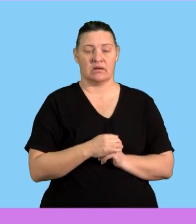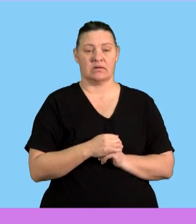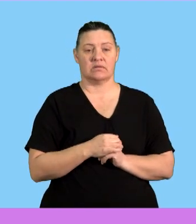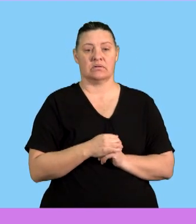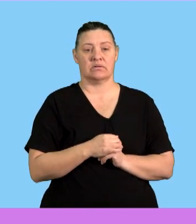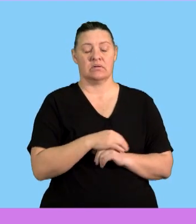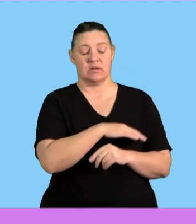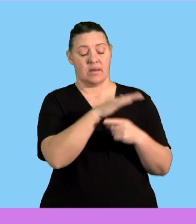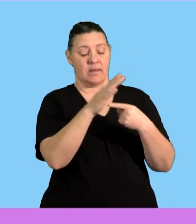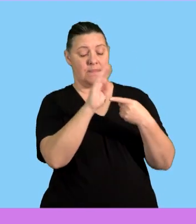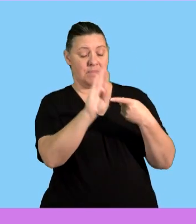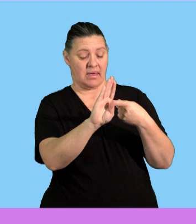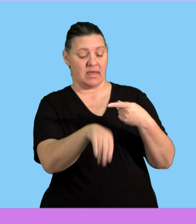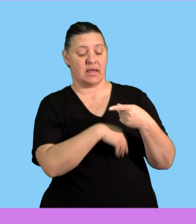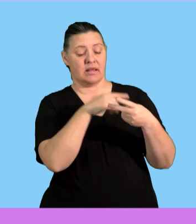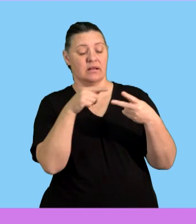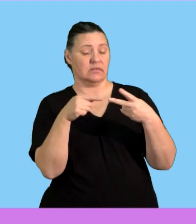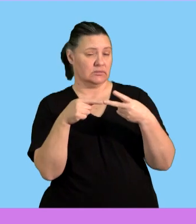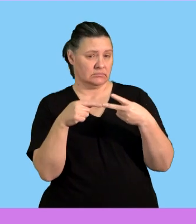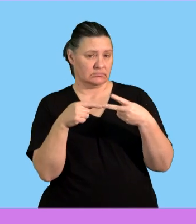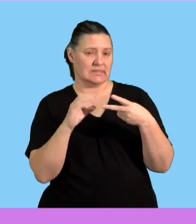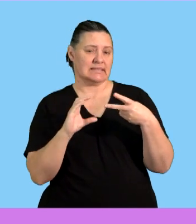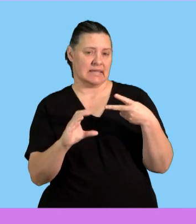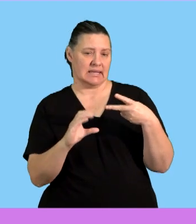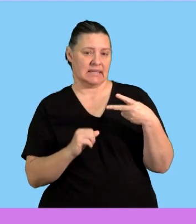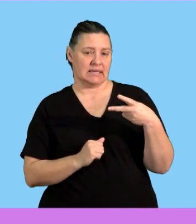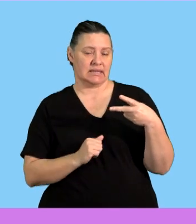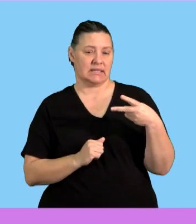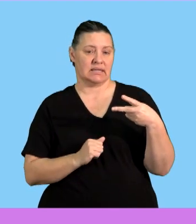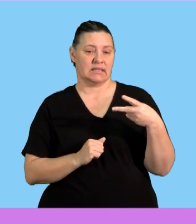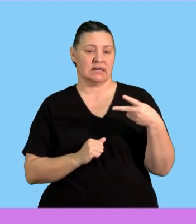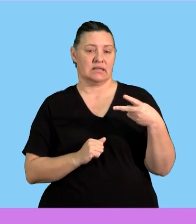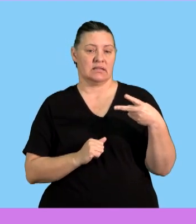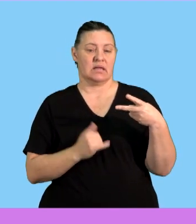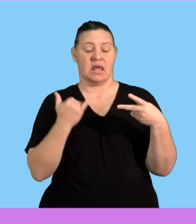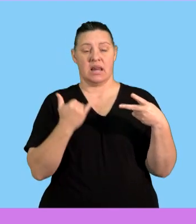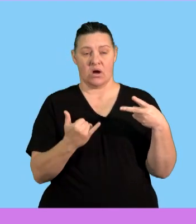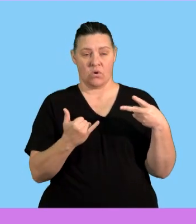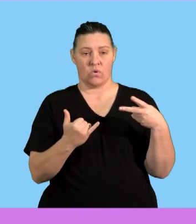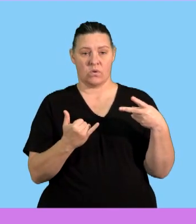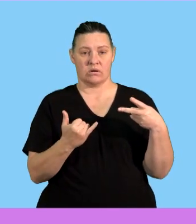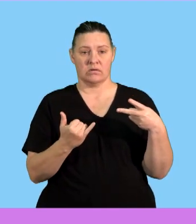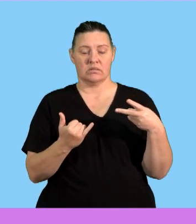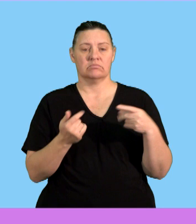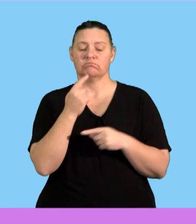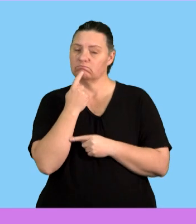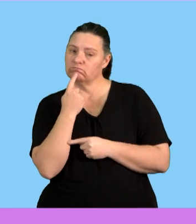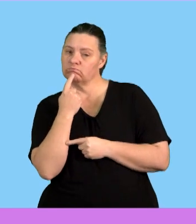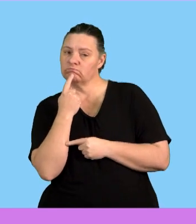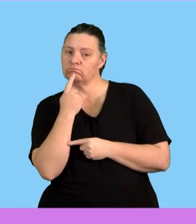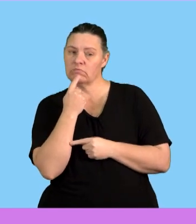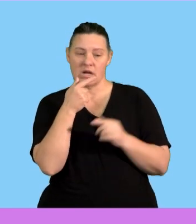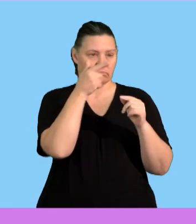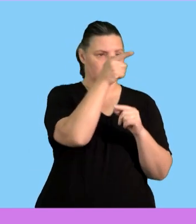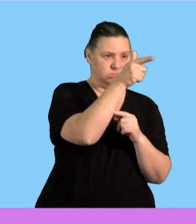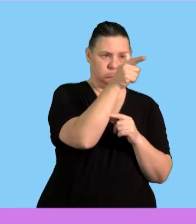Okay, then I'll say the next step in this diagram will be C, right? You can see now I've indicated